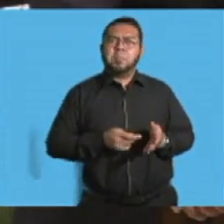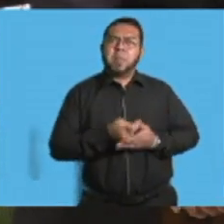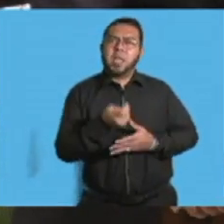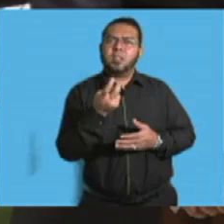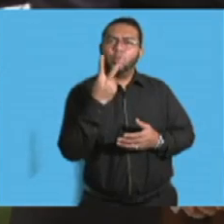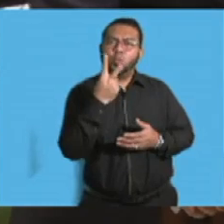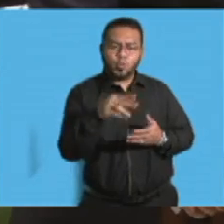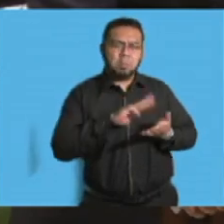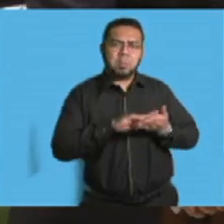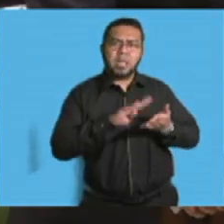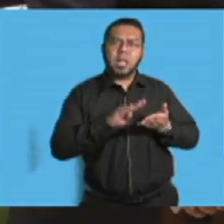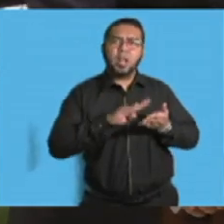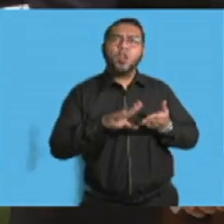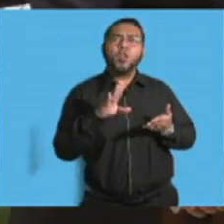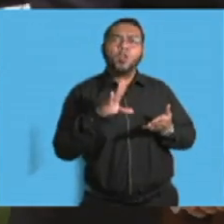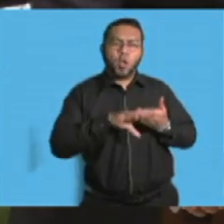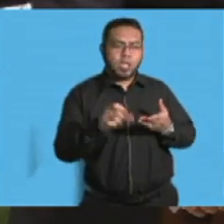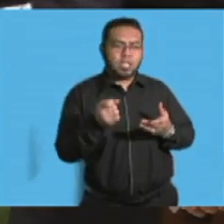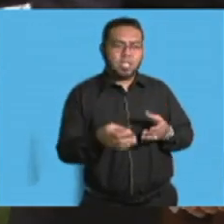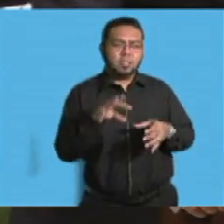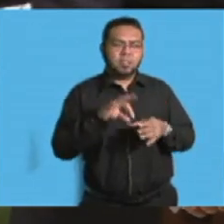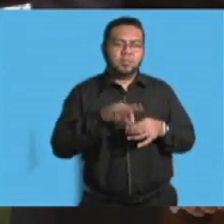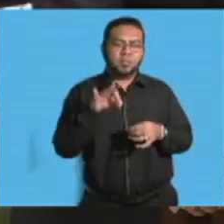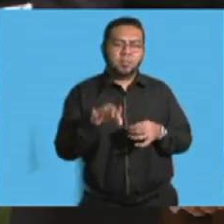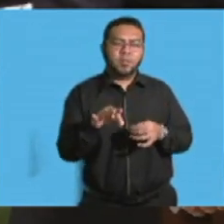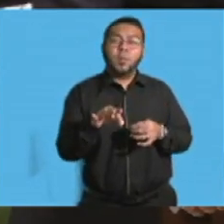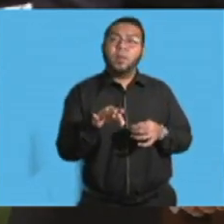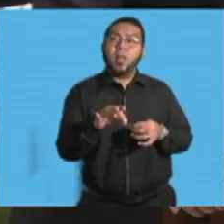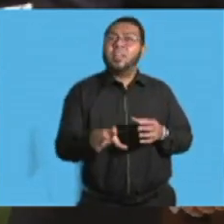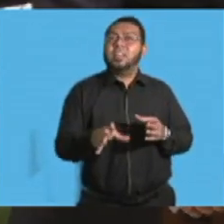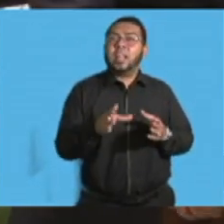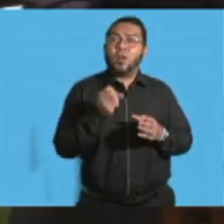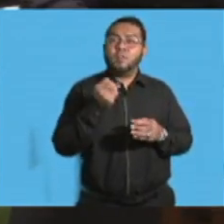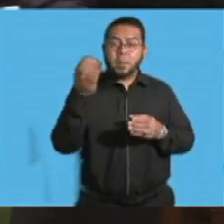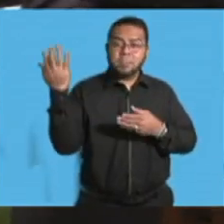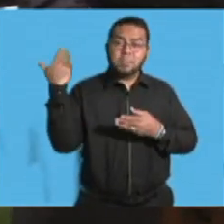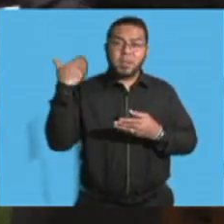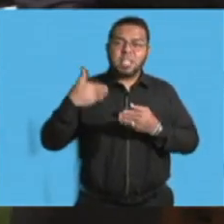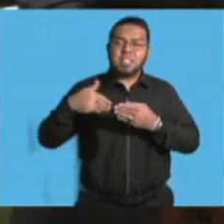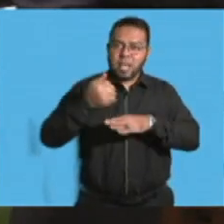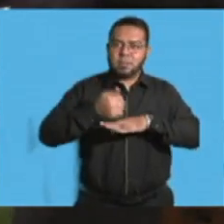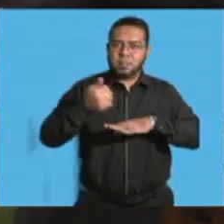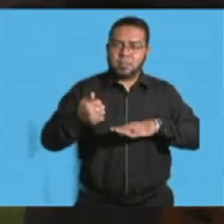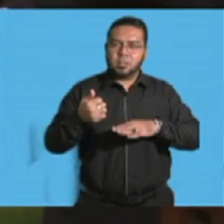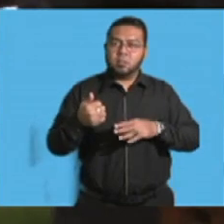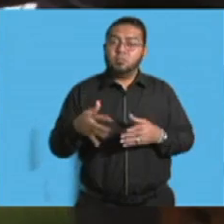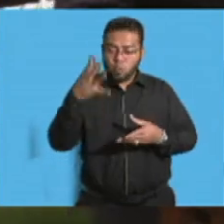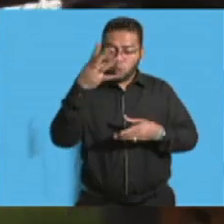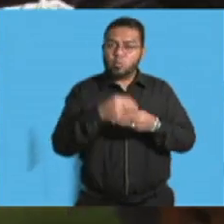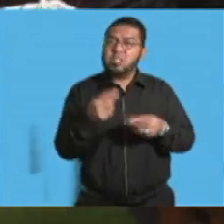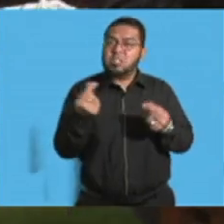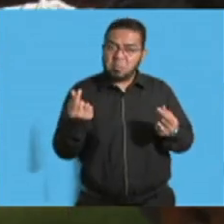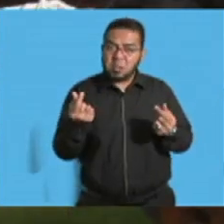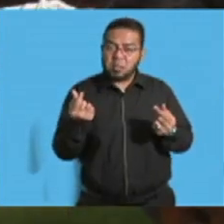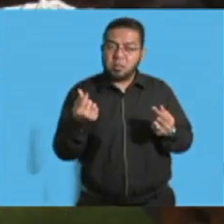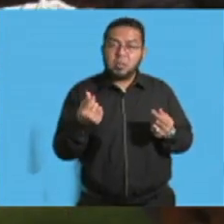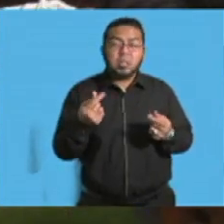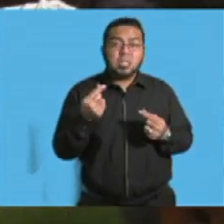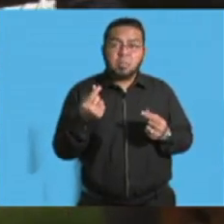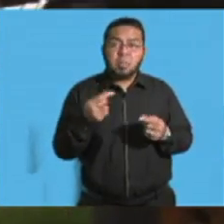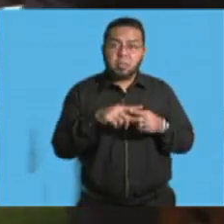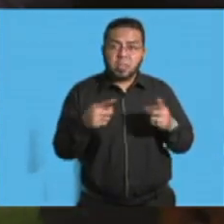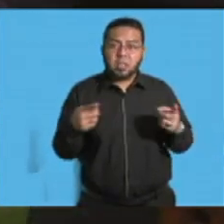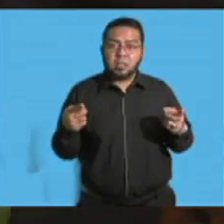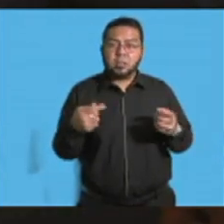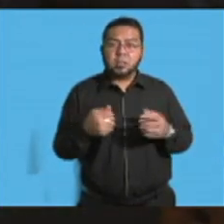billion in interest payments alone on the debt of previous governments. To compute this simple, Madam Speaker, but such simple things obviously are